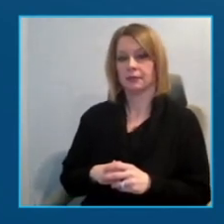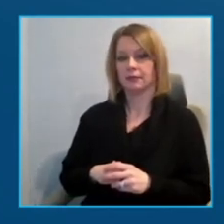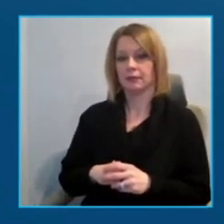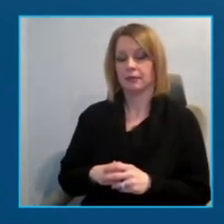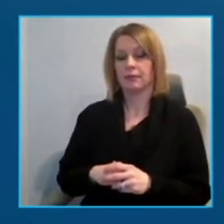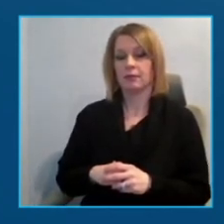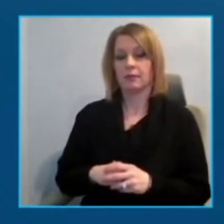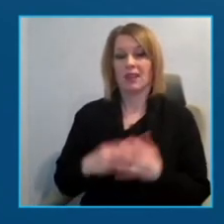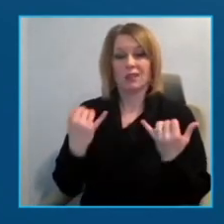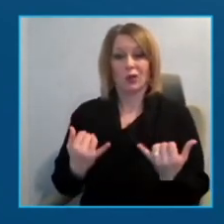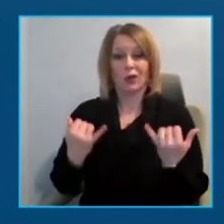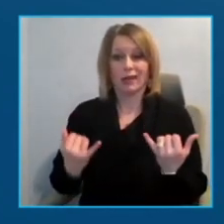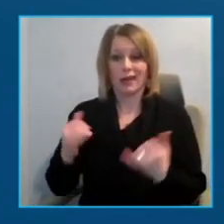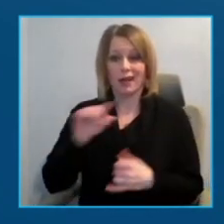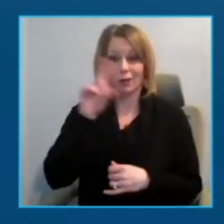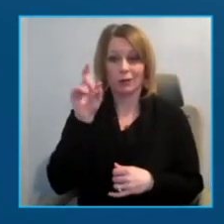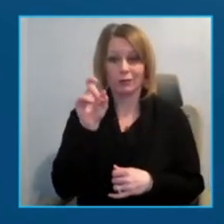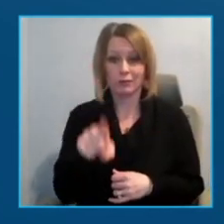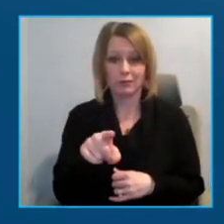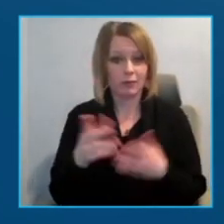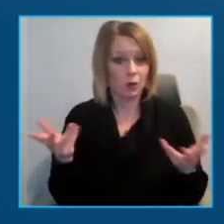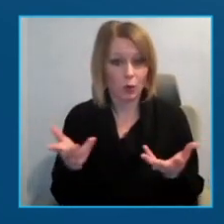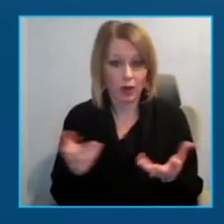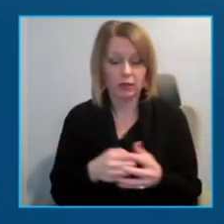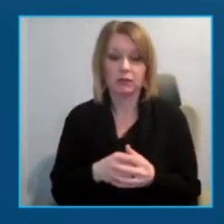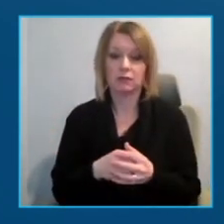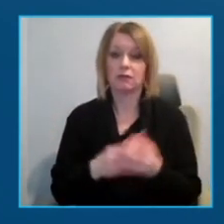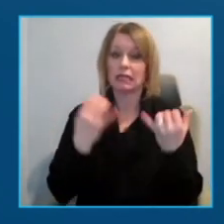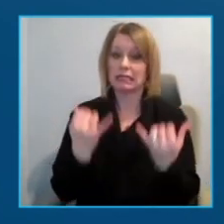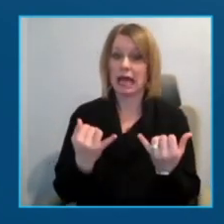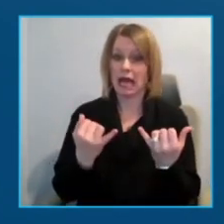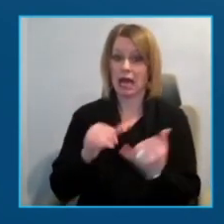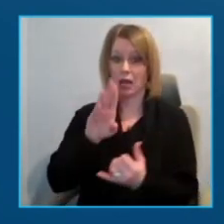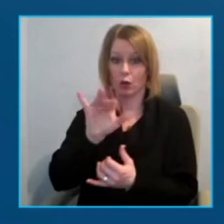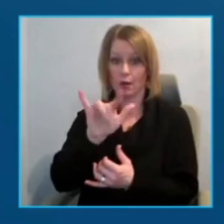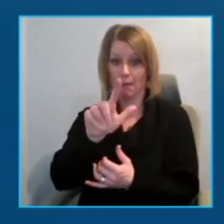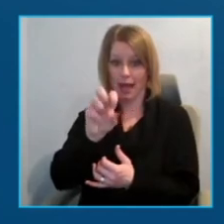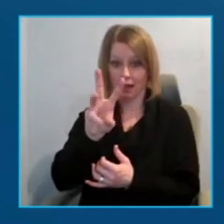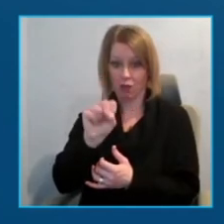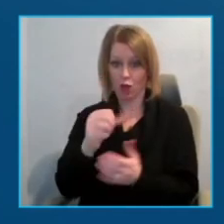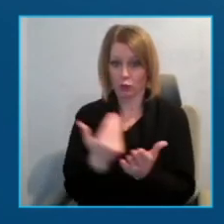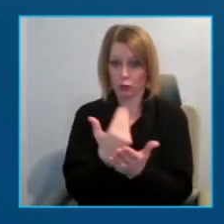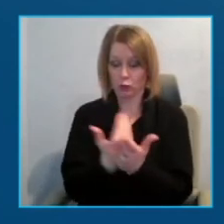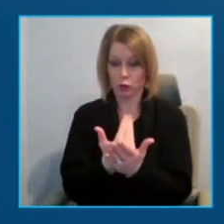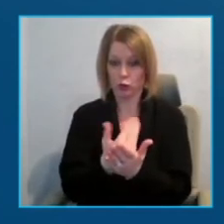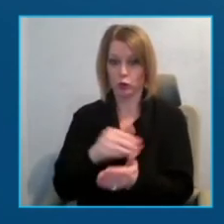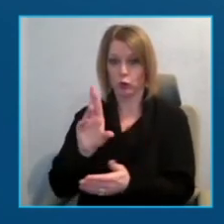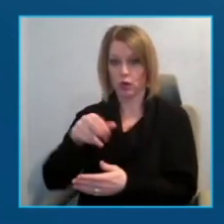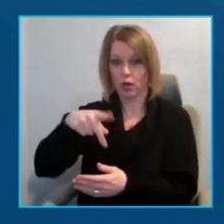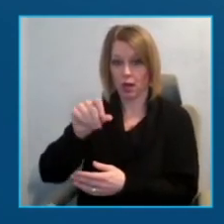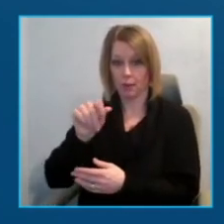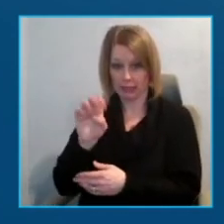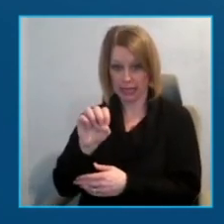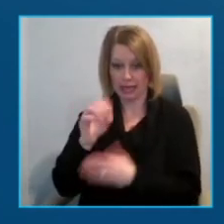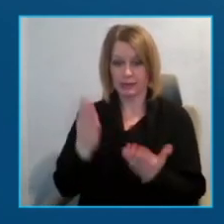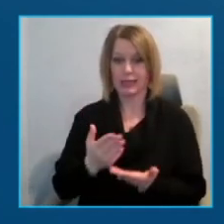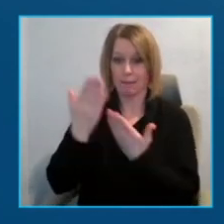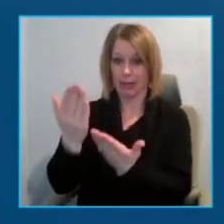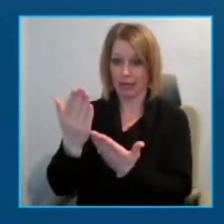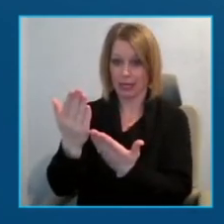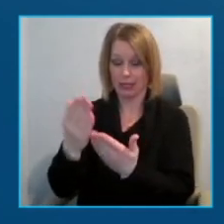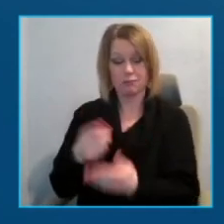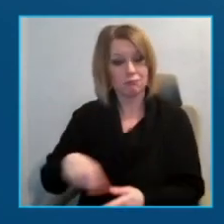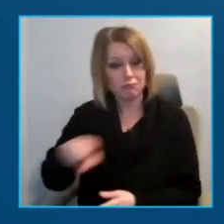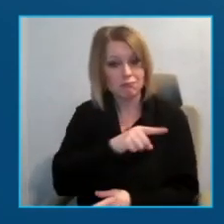today is to determine if the updated bylaws submitted by the West Virginia Democratic Party complies with the